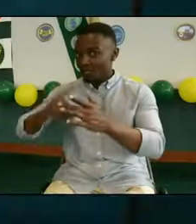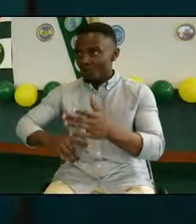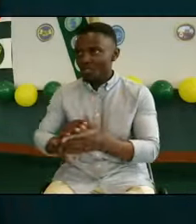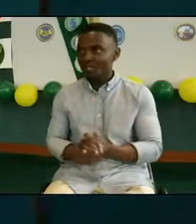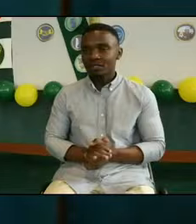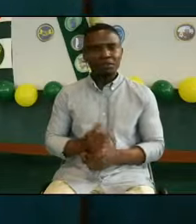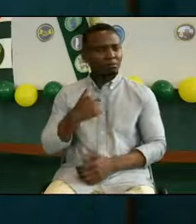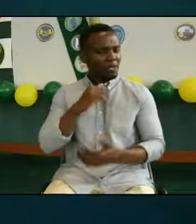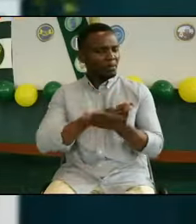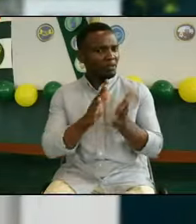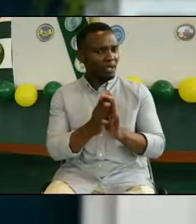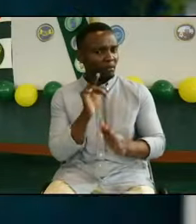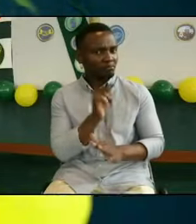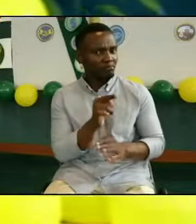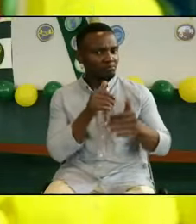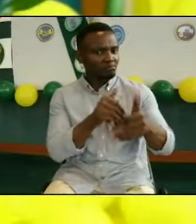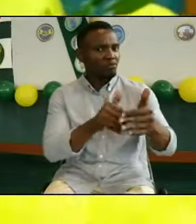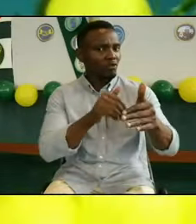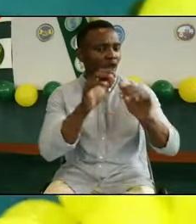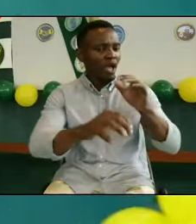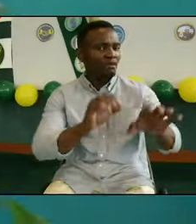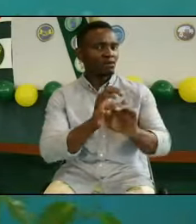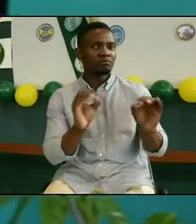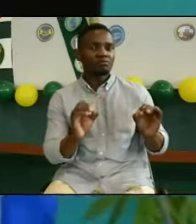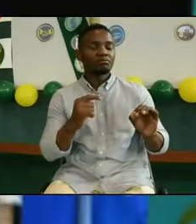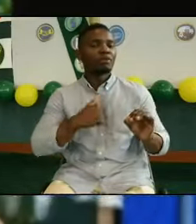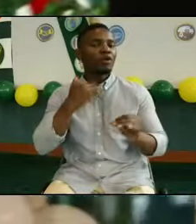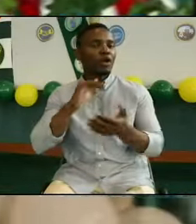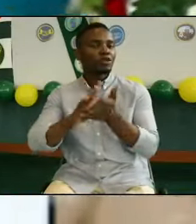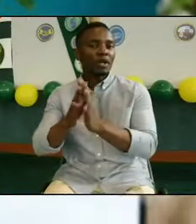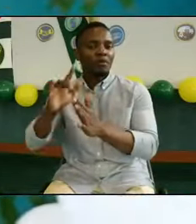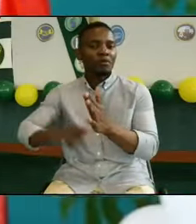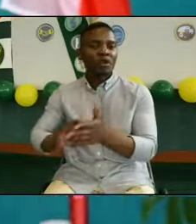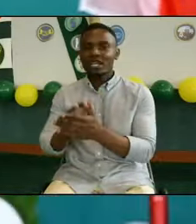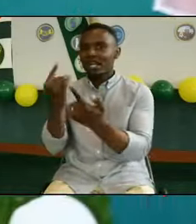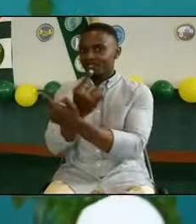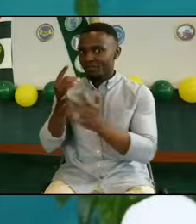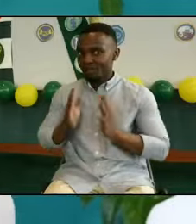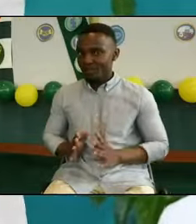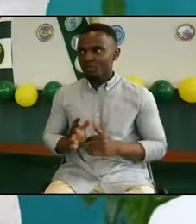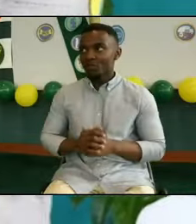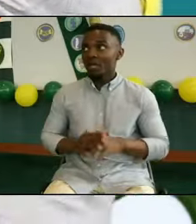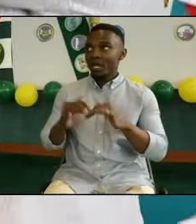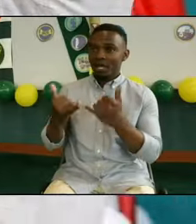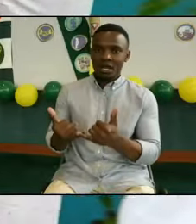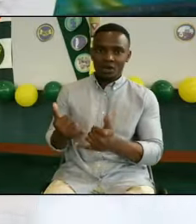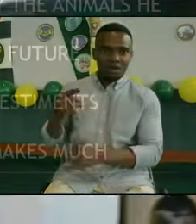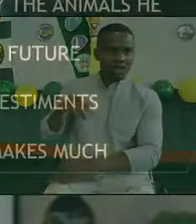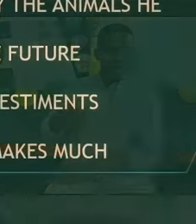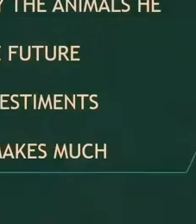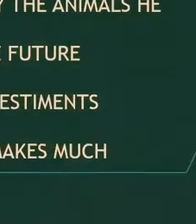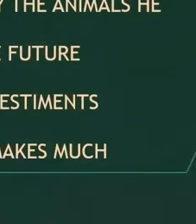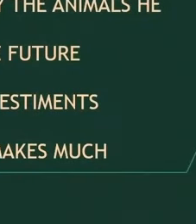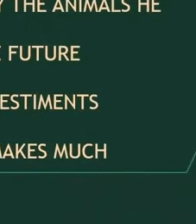me, I will not be a hunter. I want to be very diplomatic. I won't be a hunter. I can't be running. So he dressed in quality